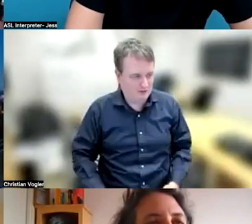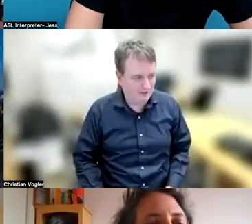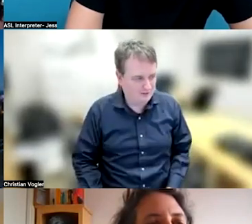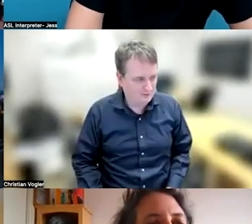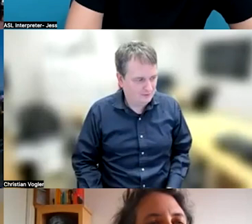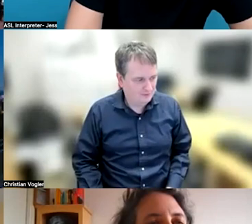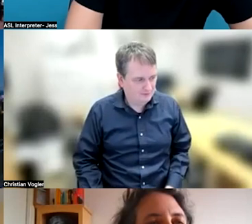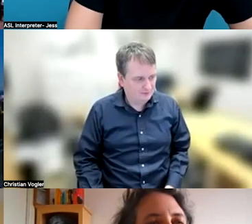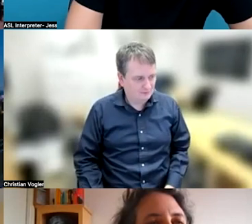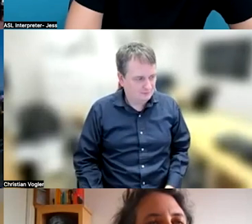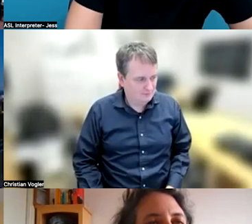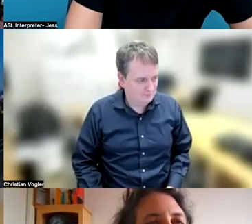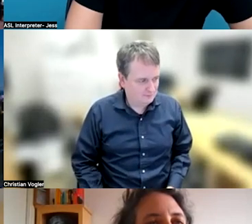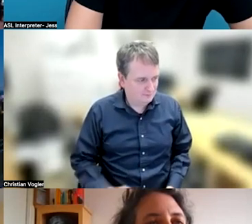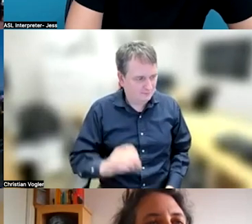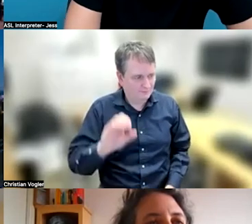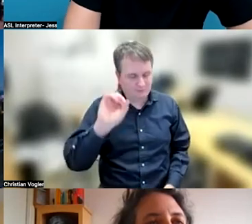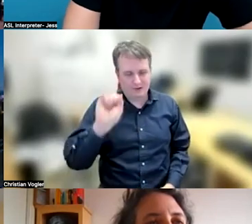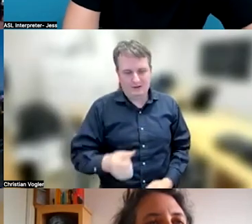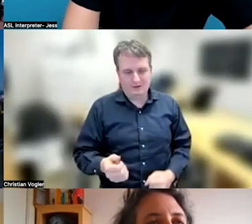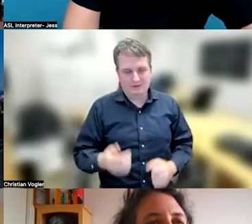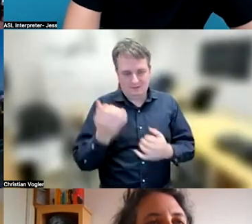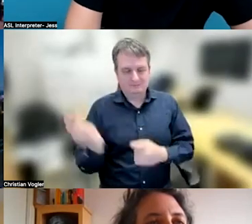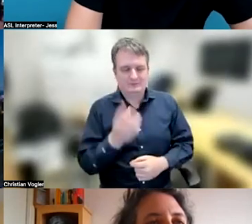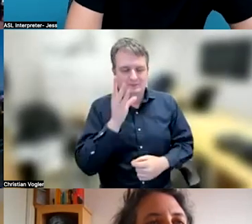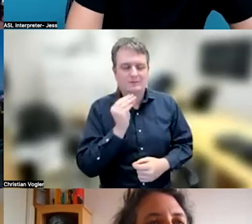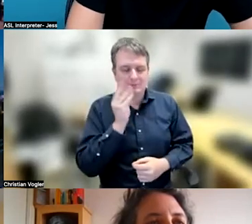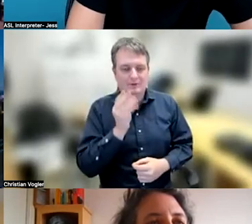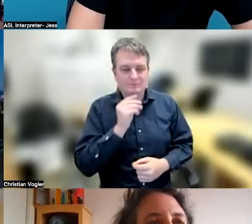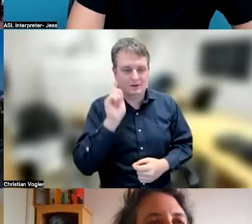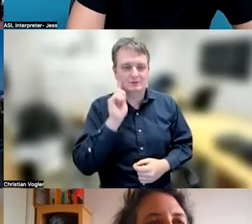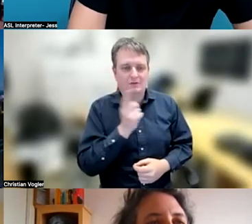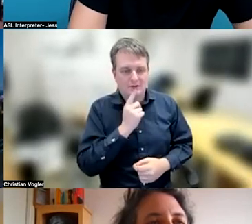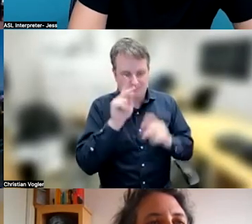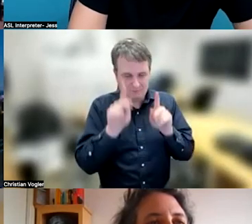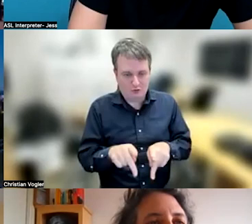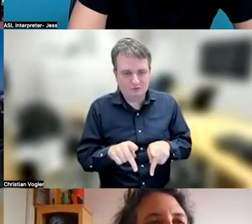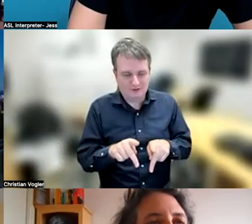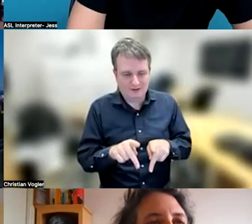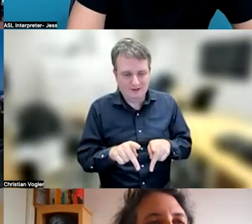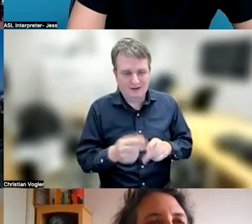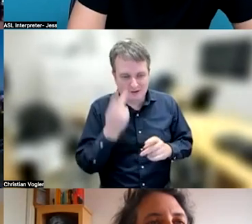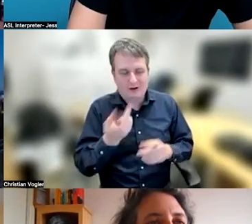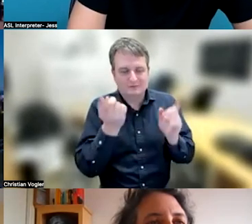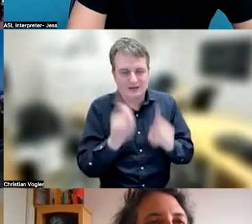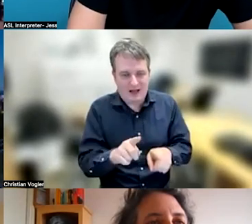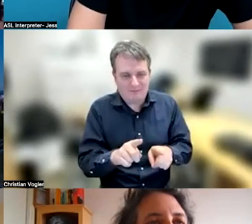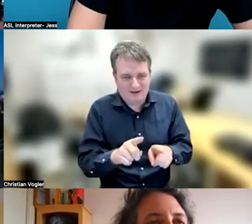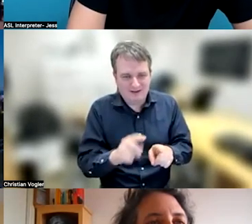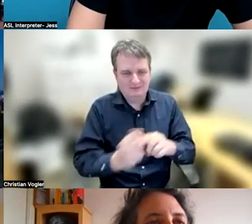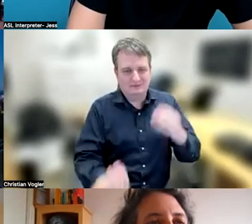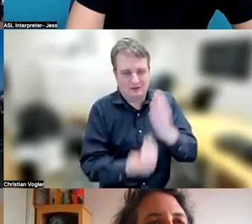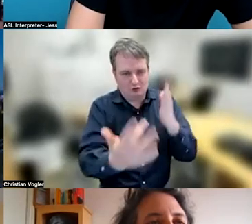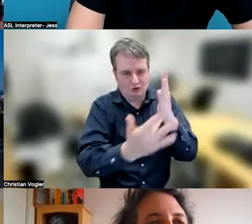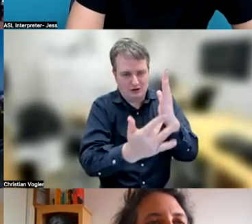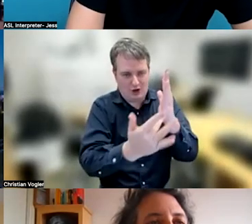of potential challenges and problems coming up to be able to achieve what we're looking for. So obviously being a deaf